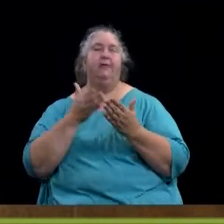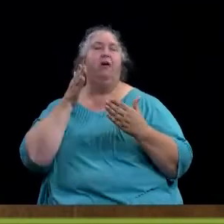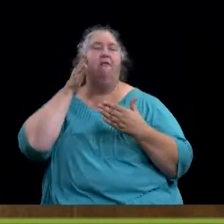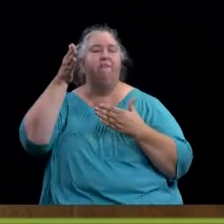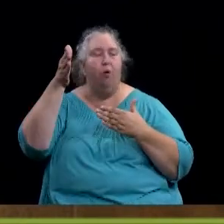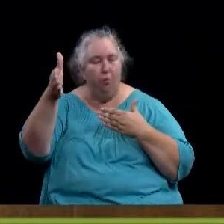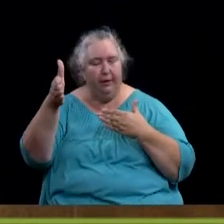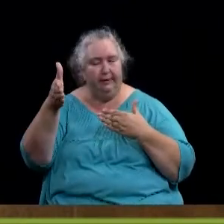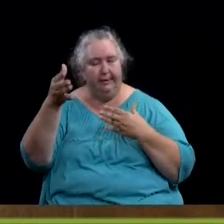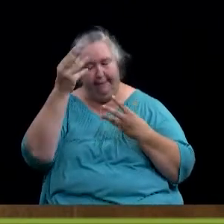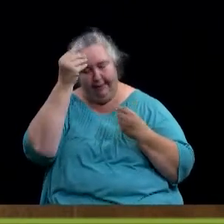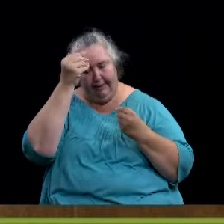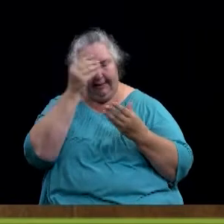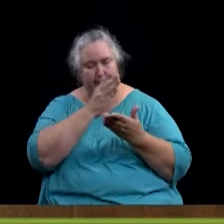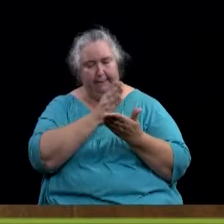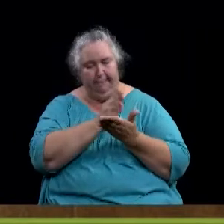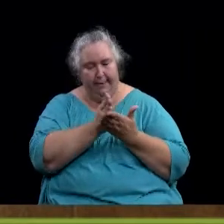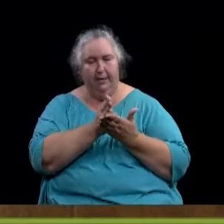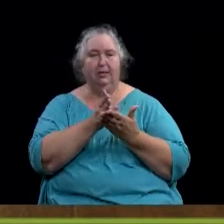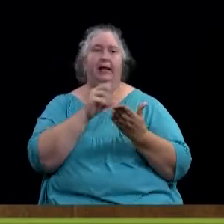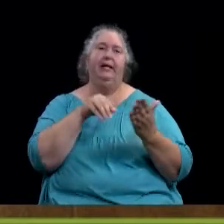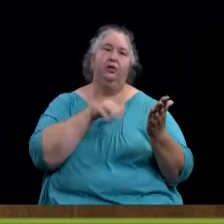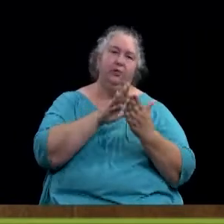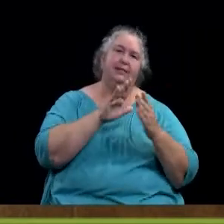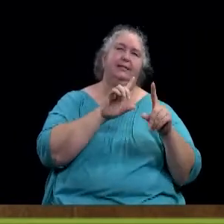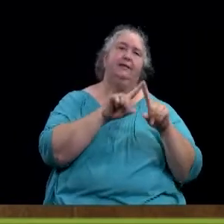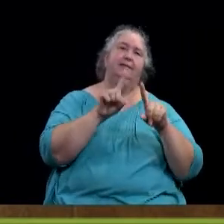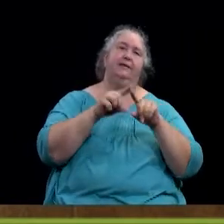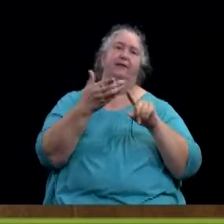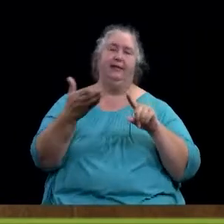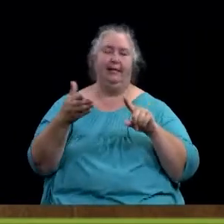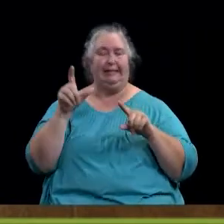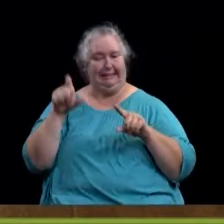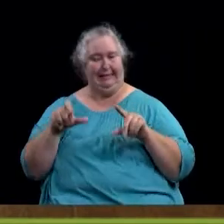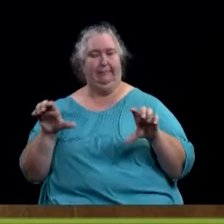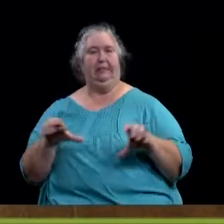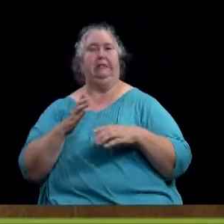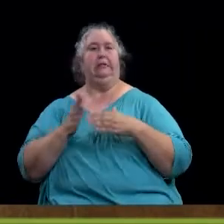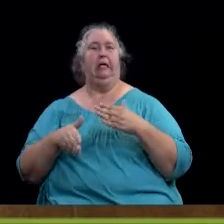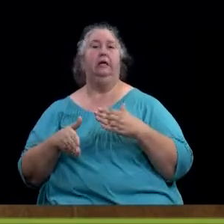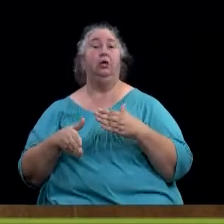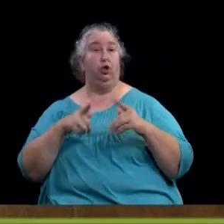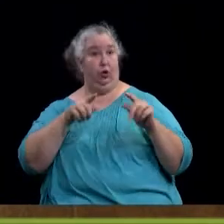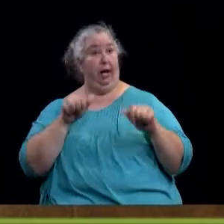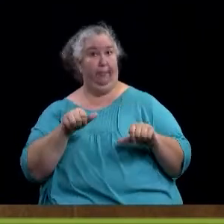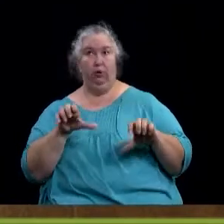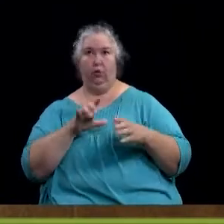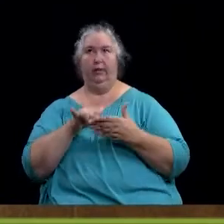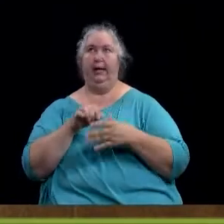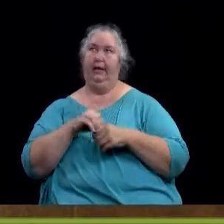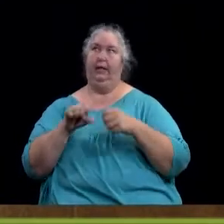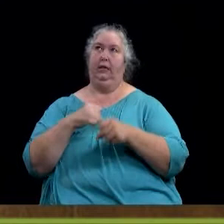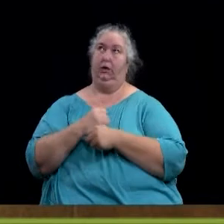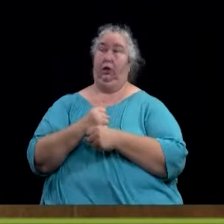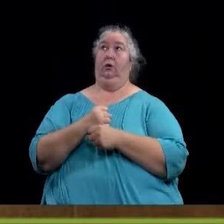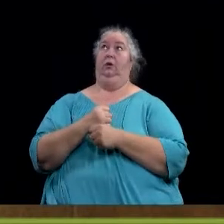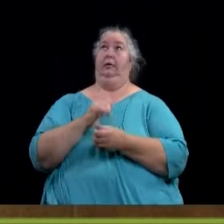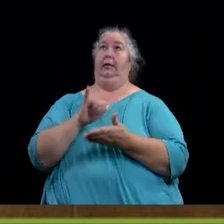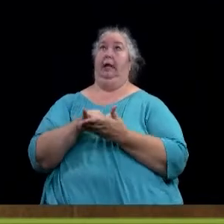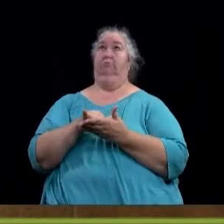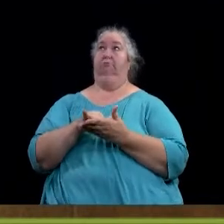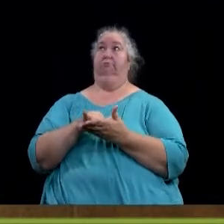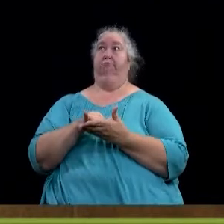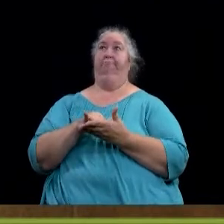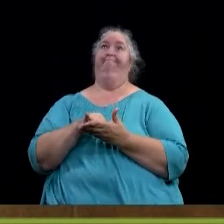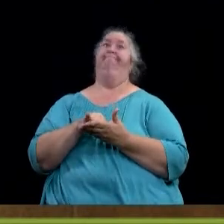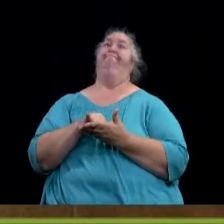in the city. And you were able to do so in a year that is anything but normal. So thank you guys again for all y'all's work. Yeah,